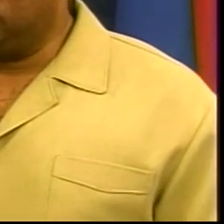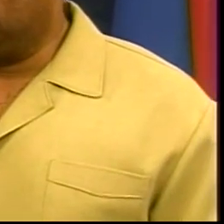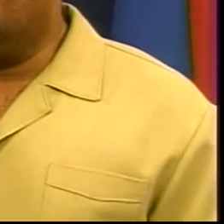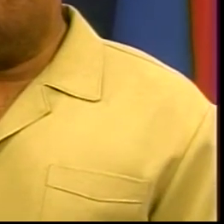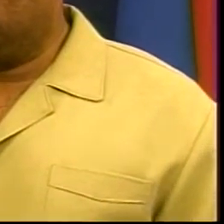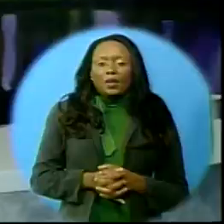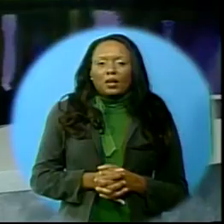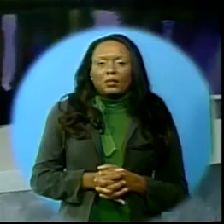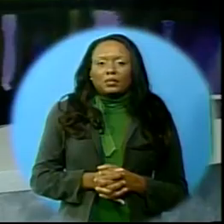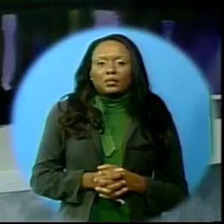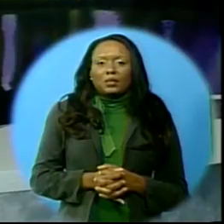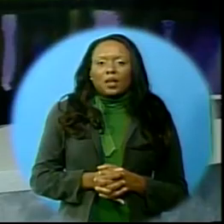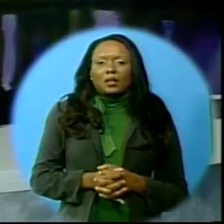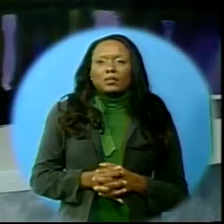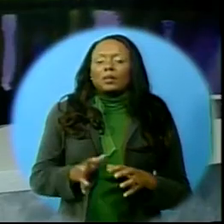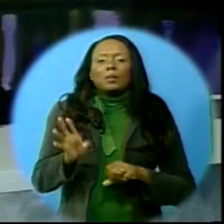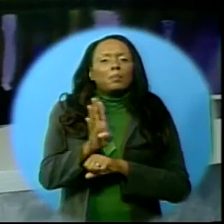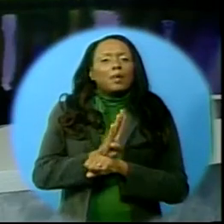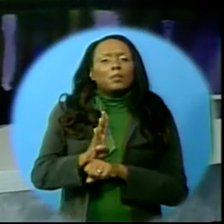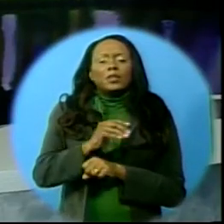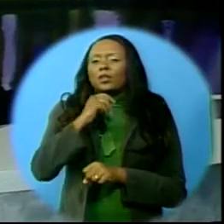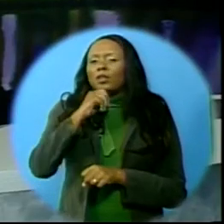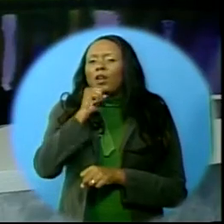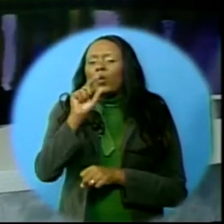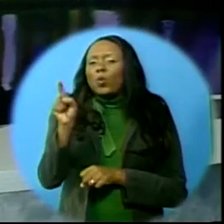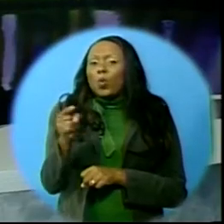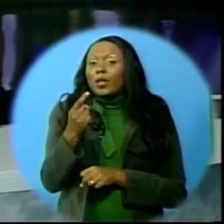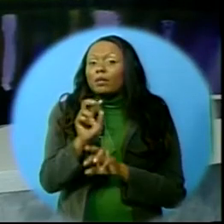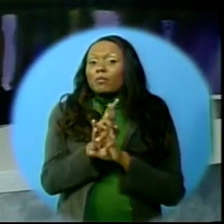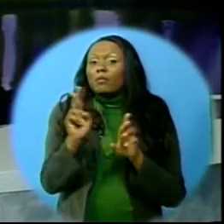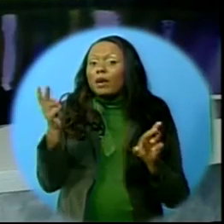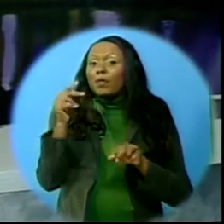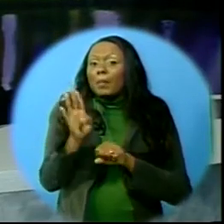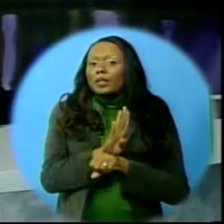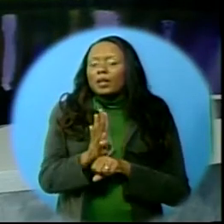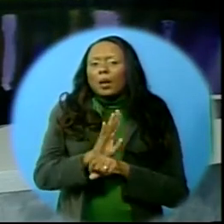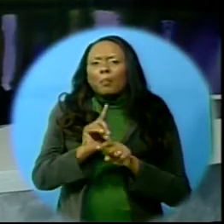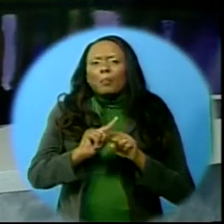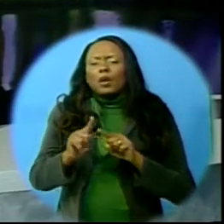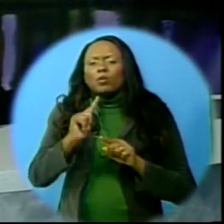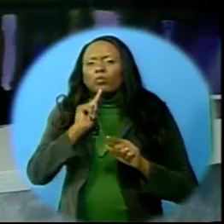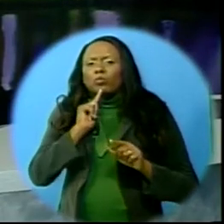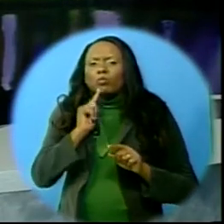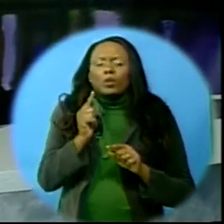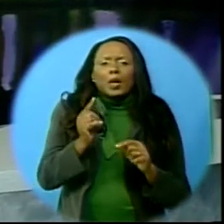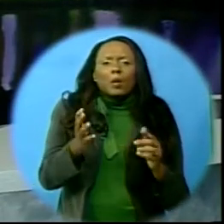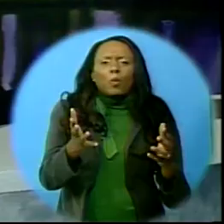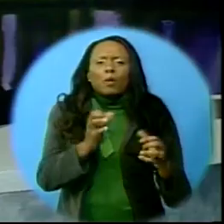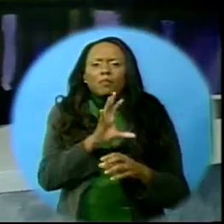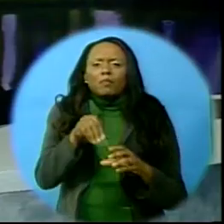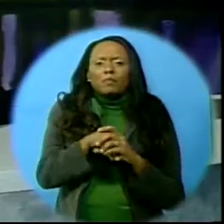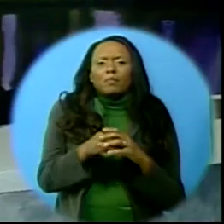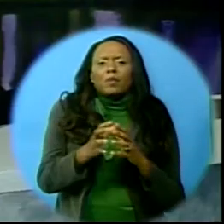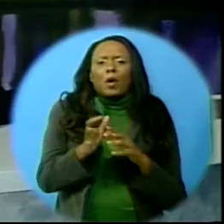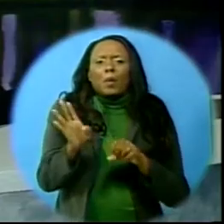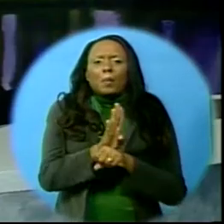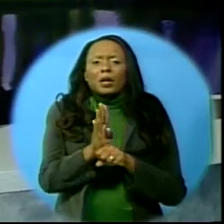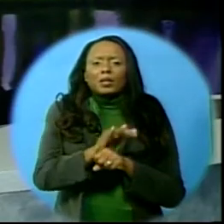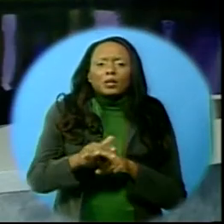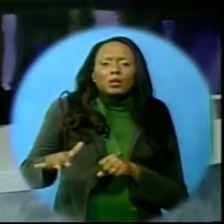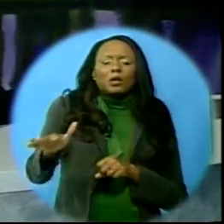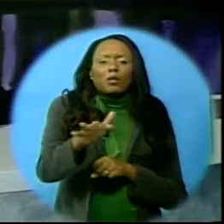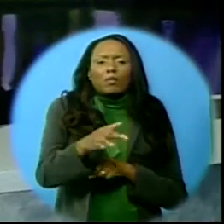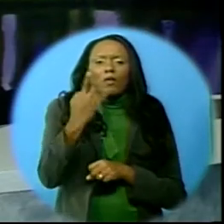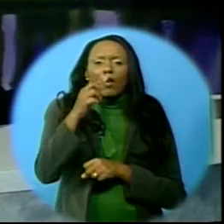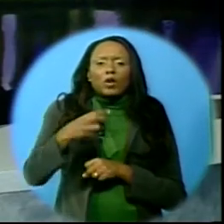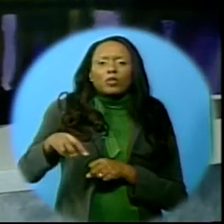2016. Well, Barbados is not just open for business, it's aggressively going after market share in the globally